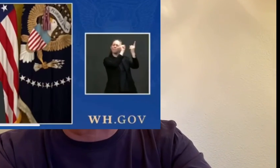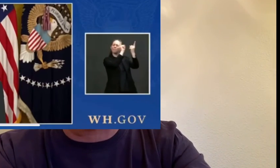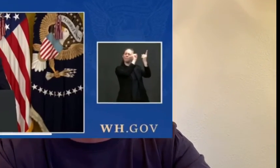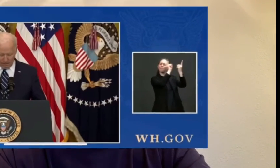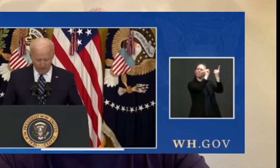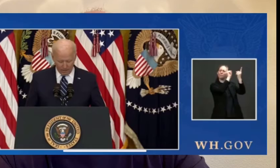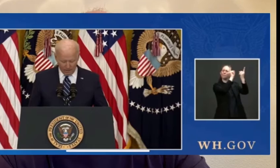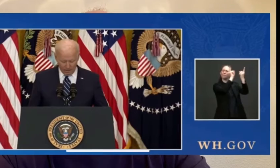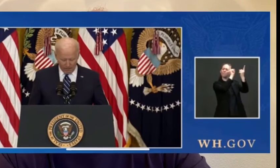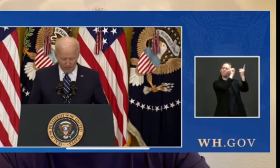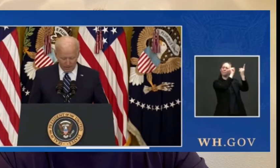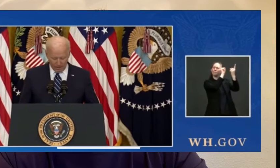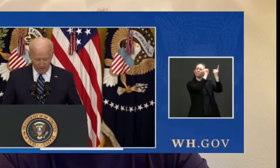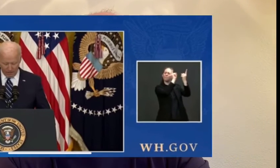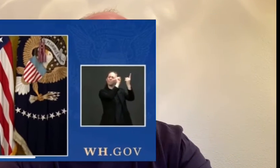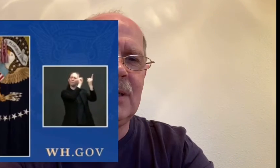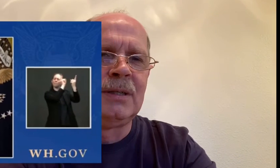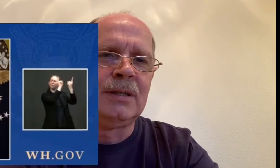interesting exchange.